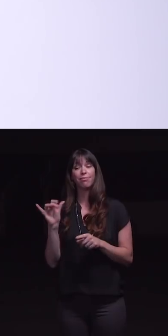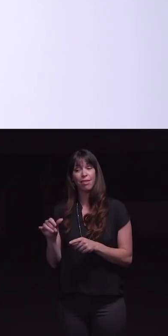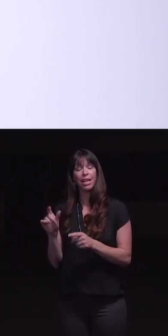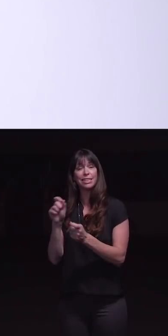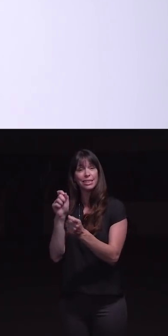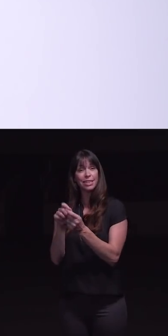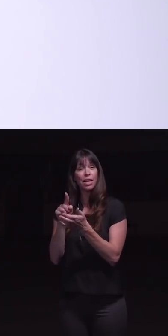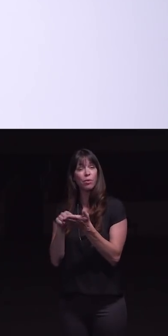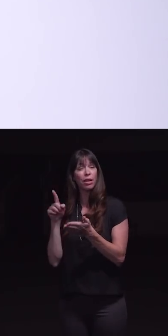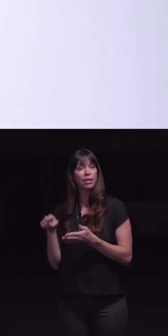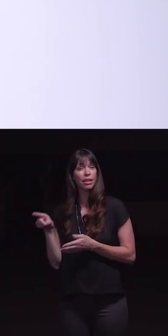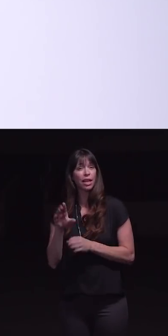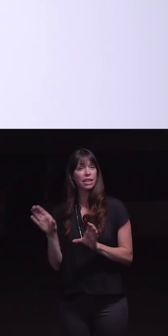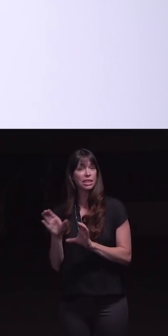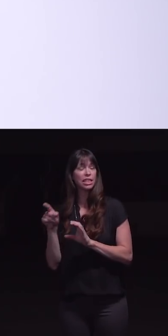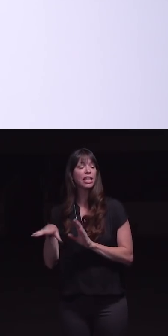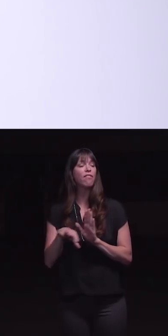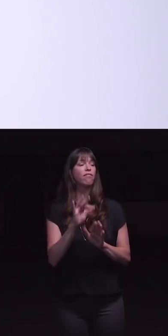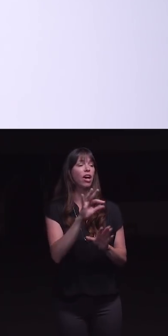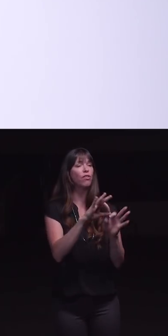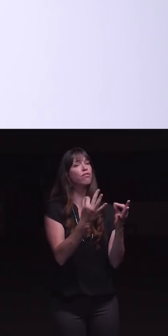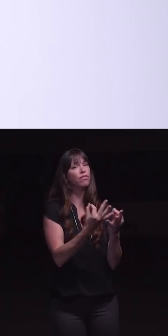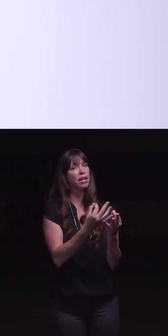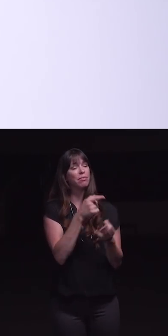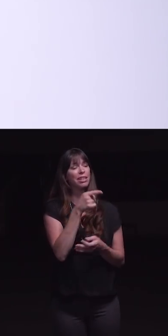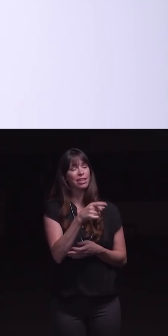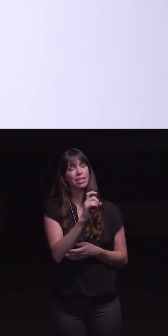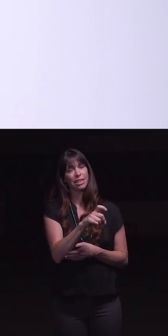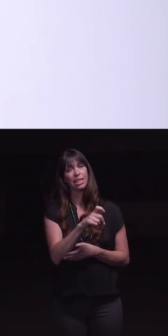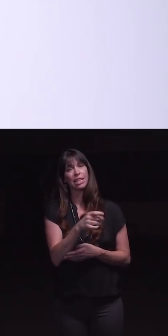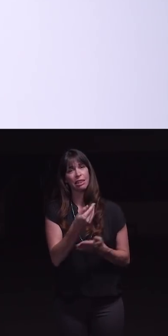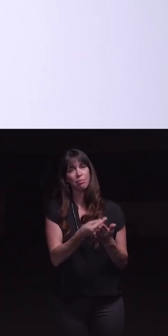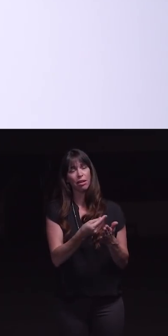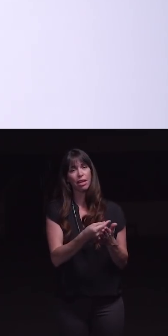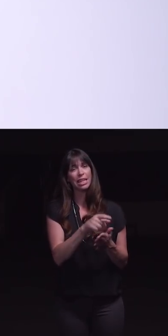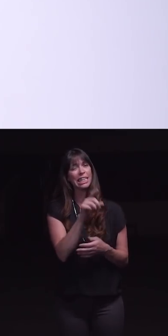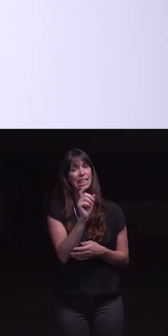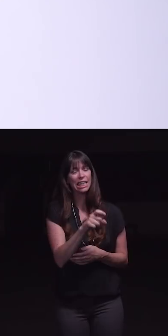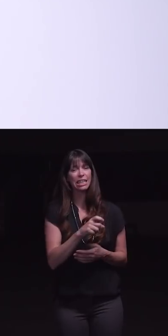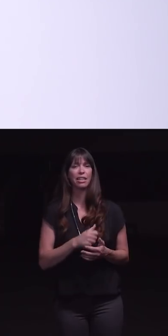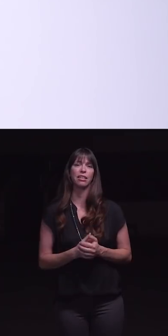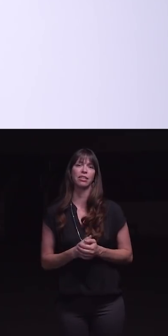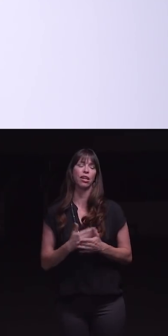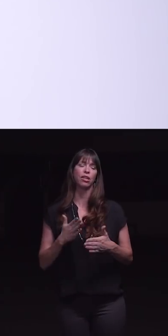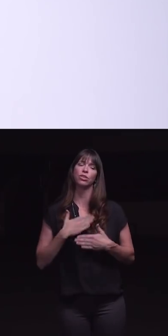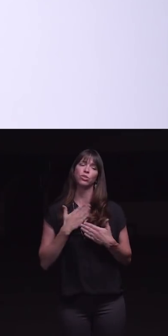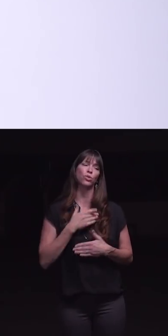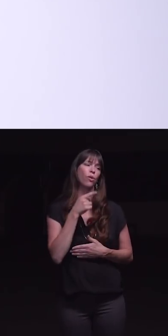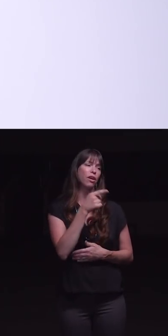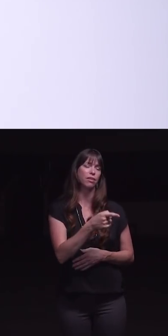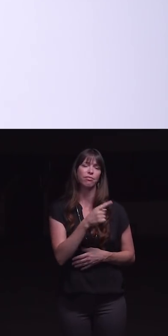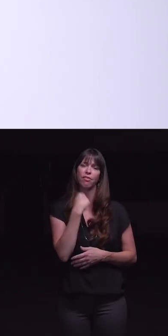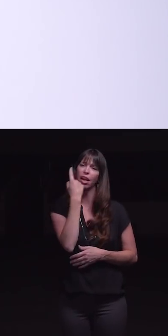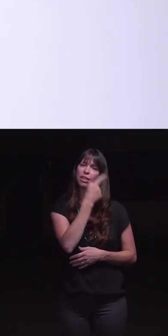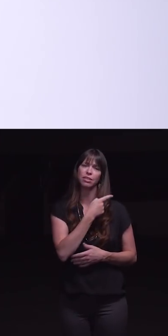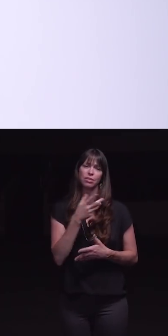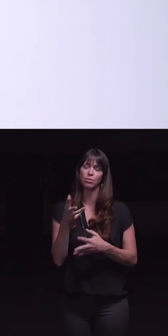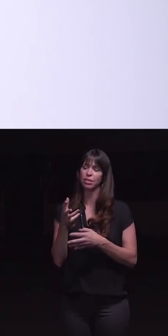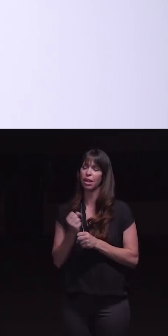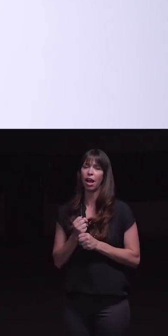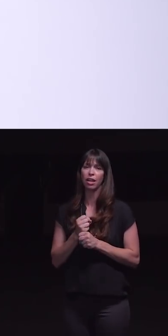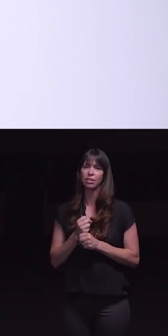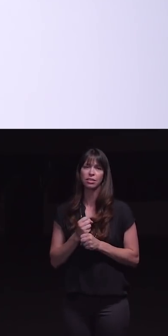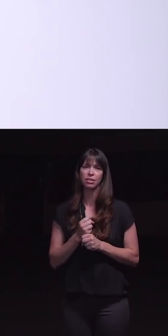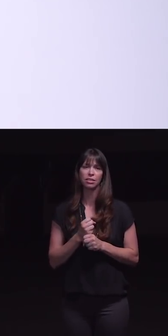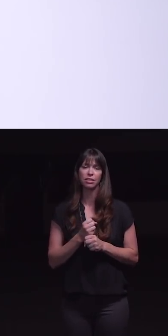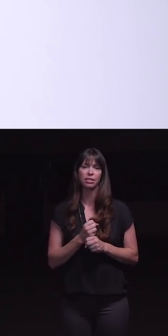there. It was a family who really did need it. And the joy on their faces. I'm not